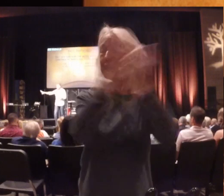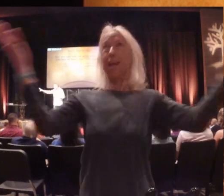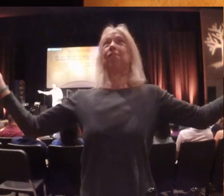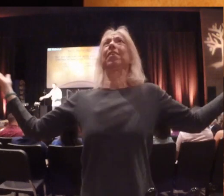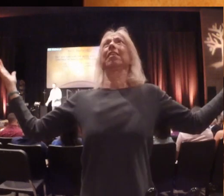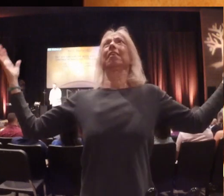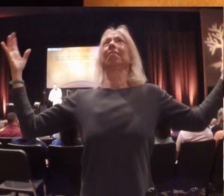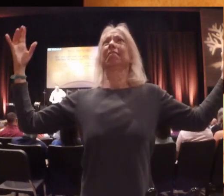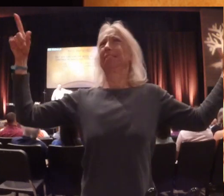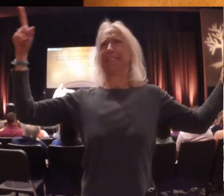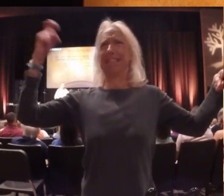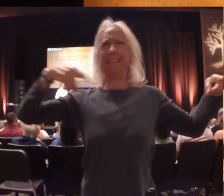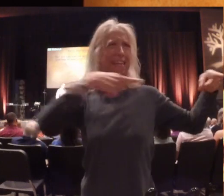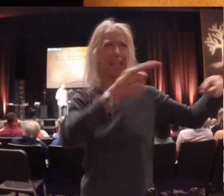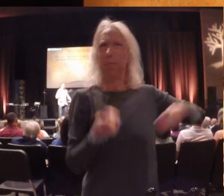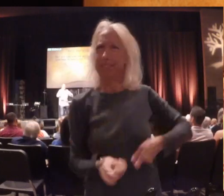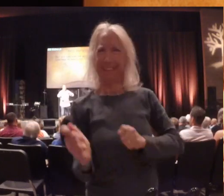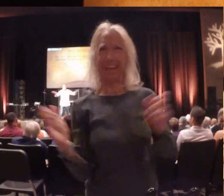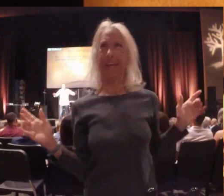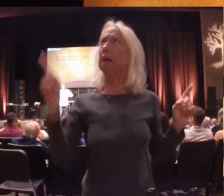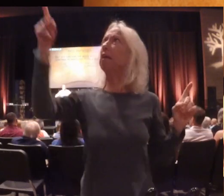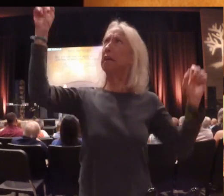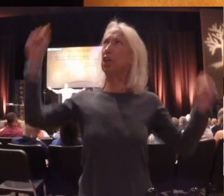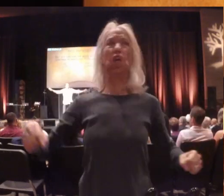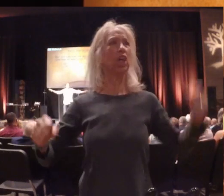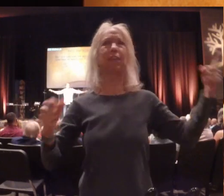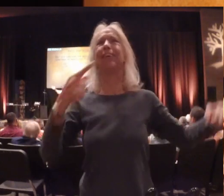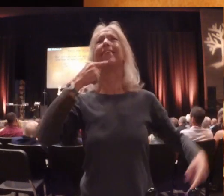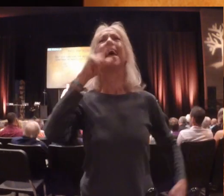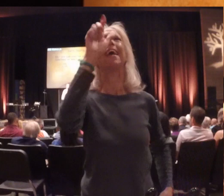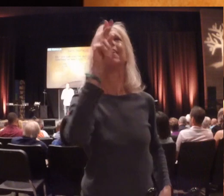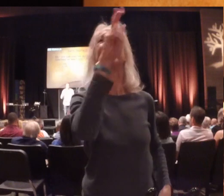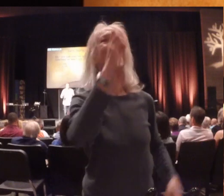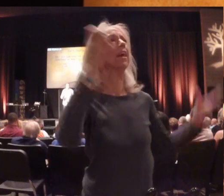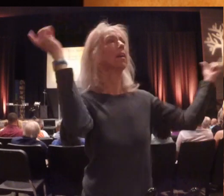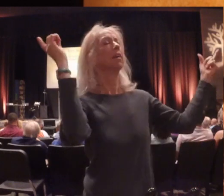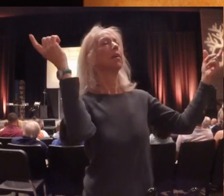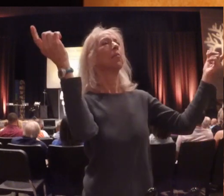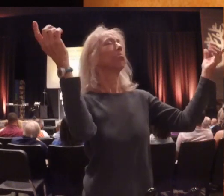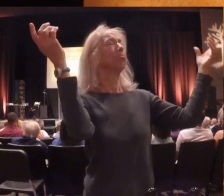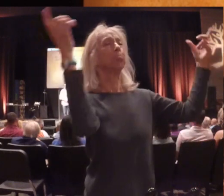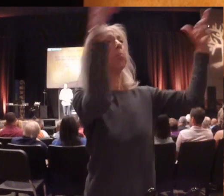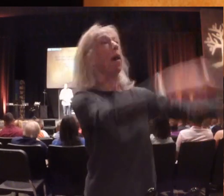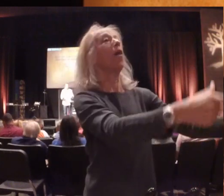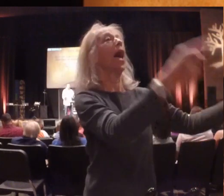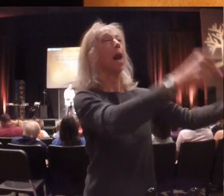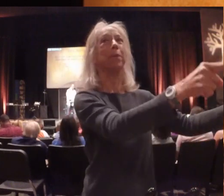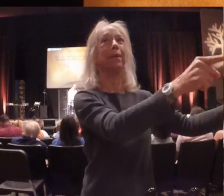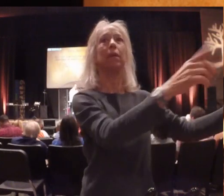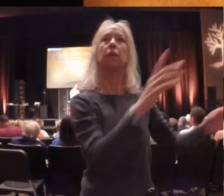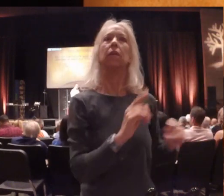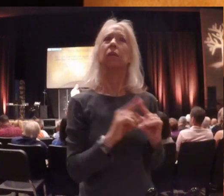universe. He could have been like, ditches everywhere. Ditches. He could be like, lake, ocean. He could do whatever he